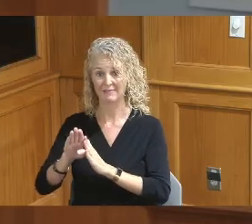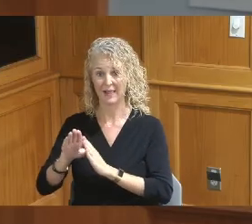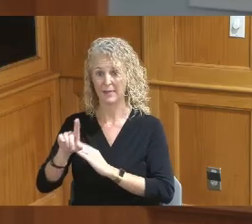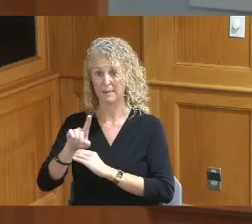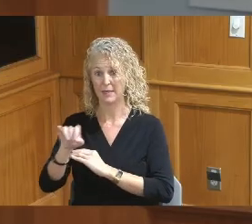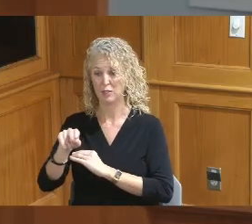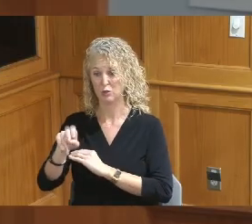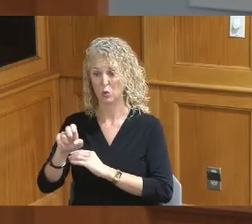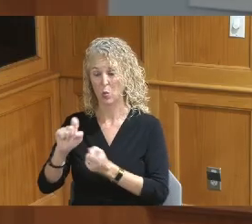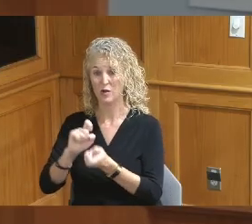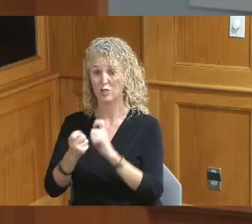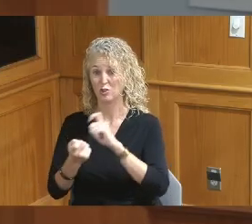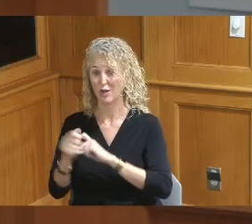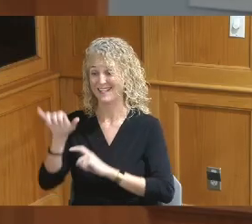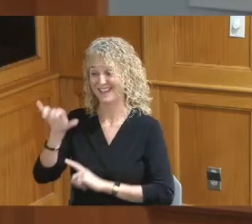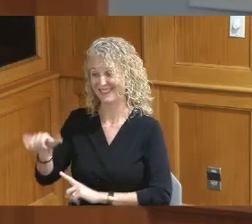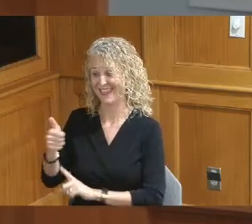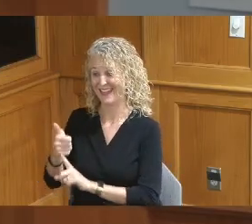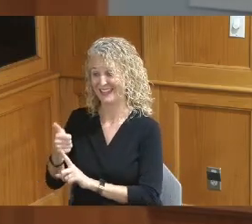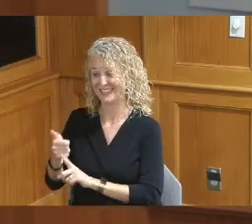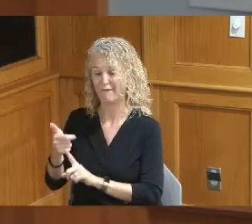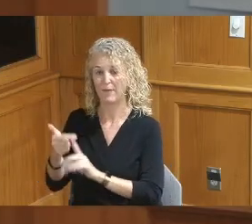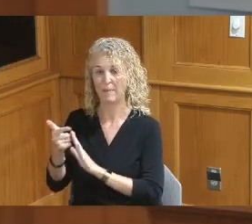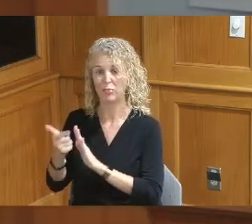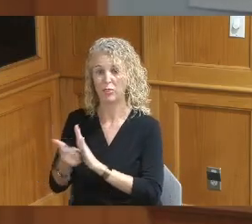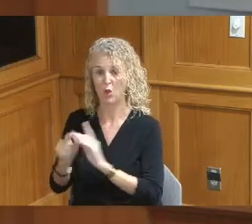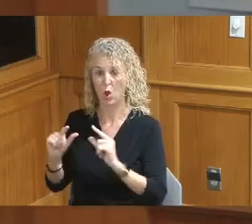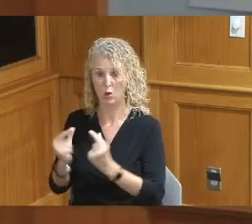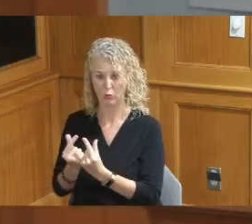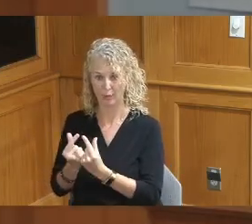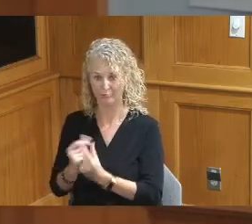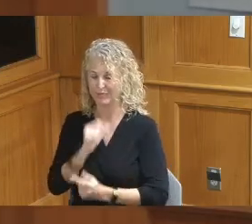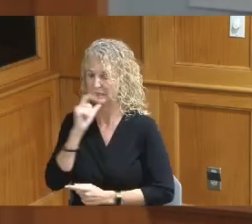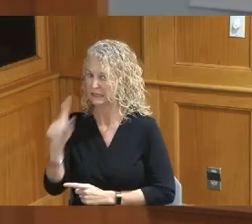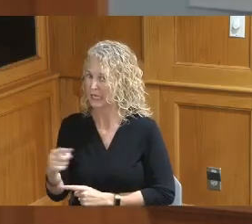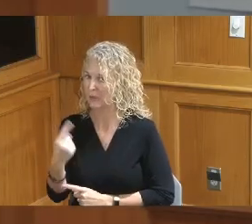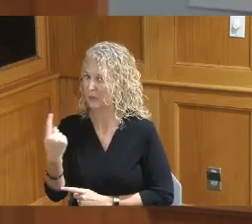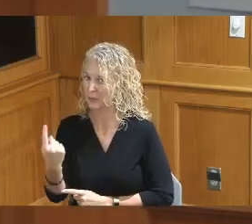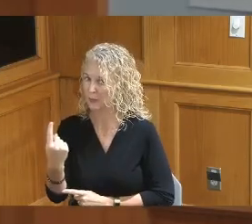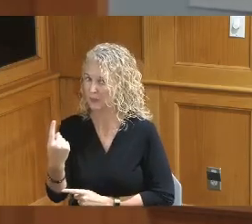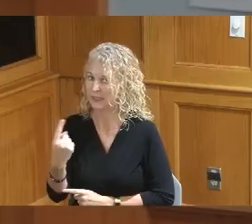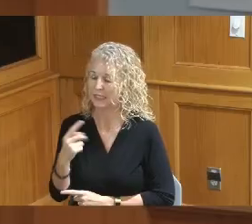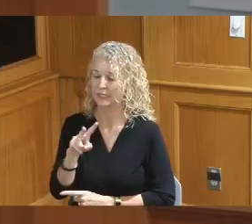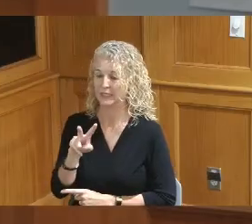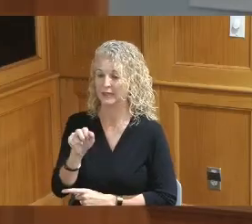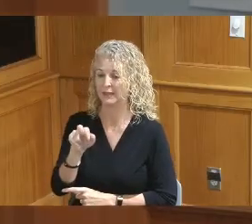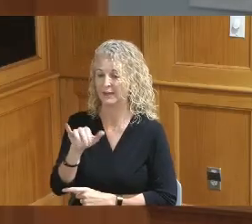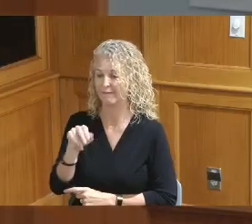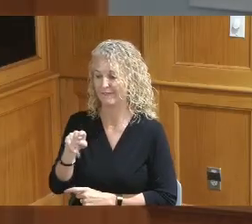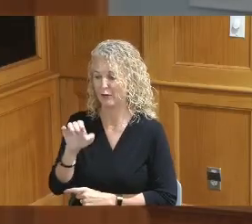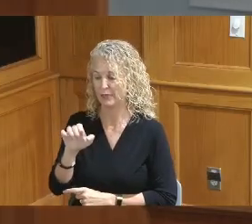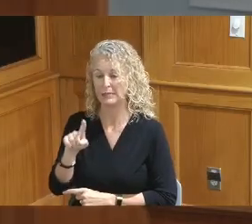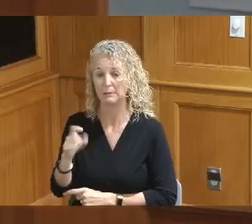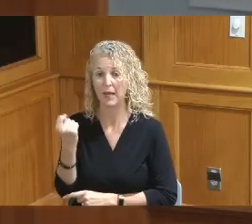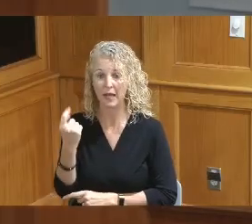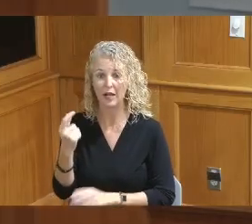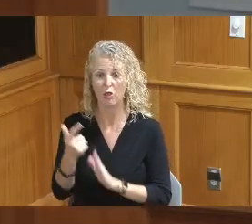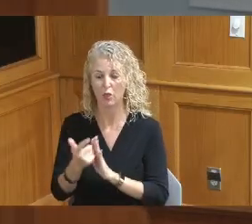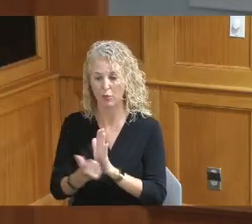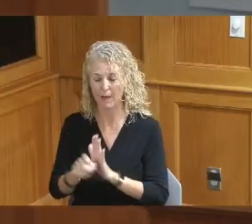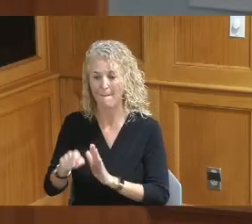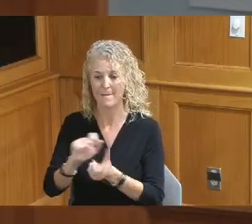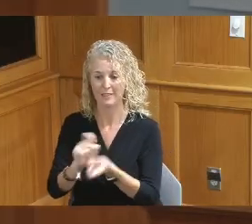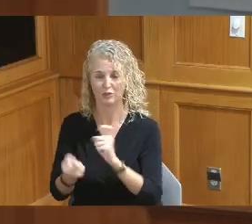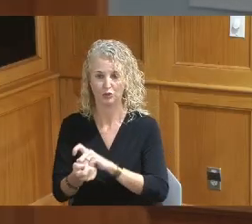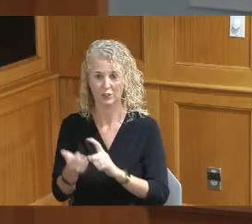which is a legislative change. So there's a threshold that you cross over where it's no longer allowed to be done by a variance. It has to be done by legislative change,